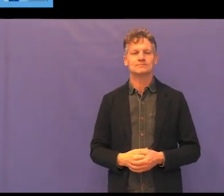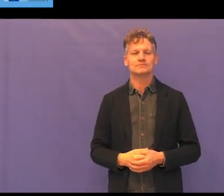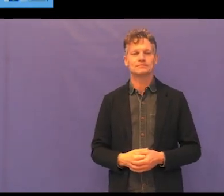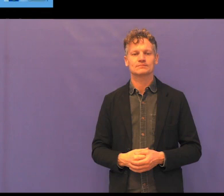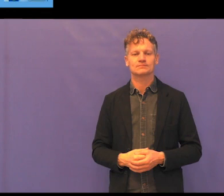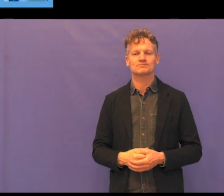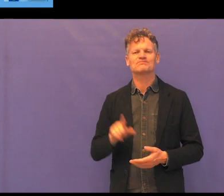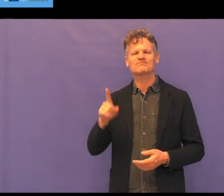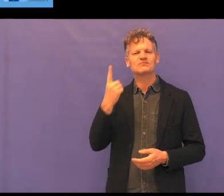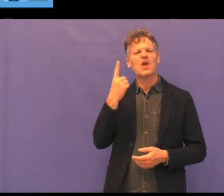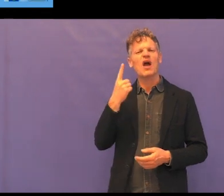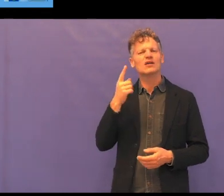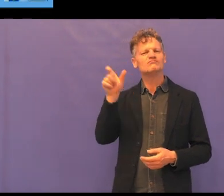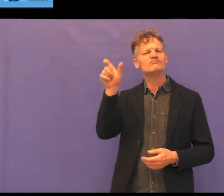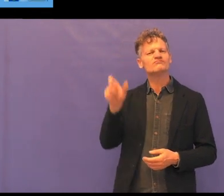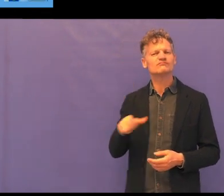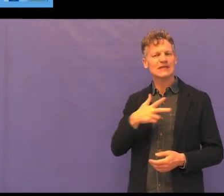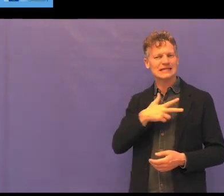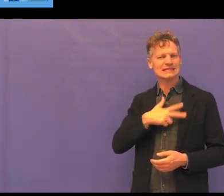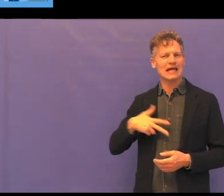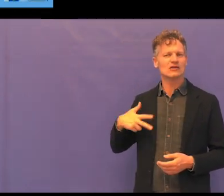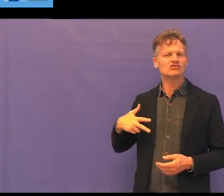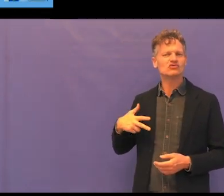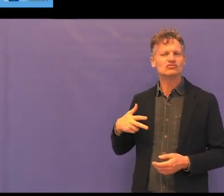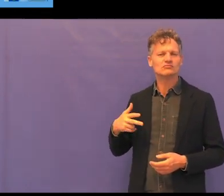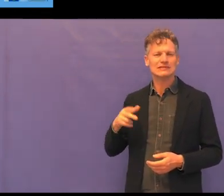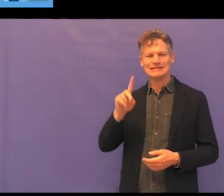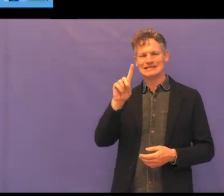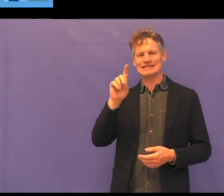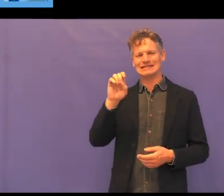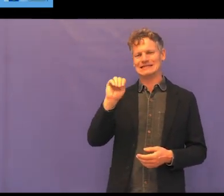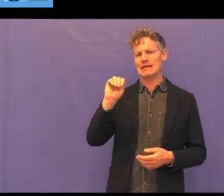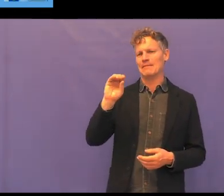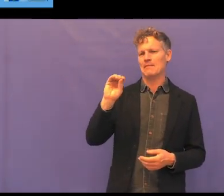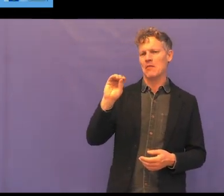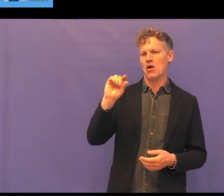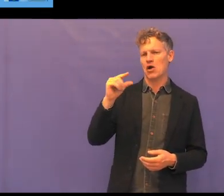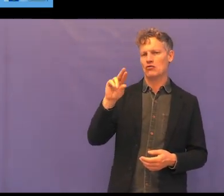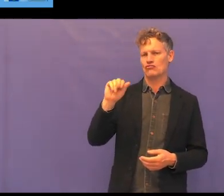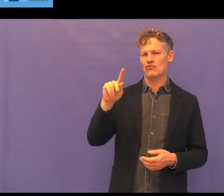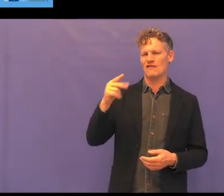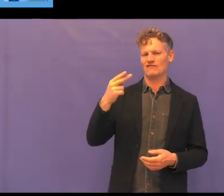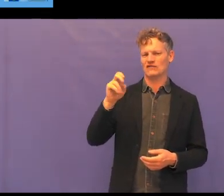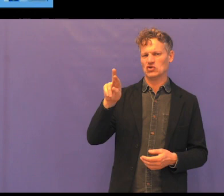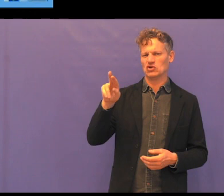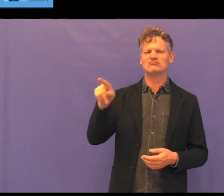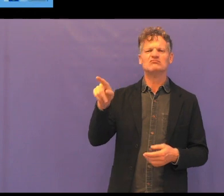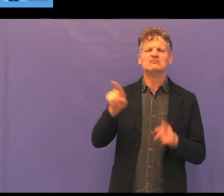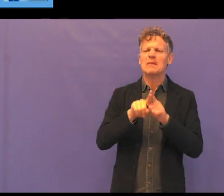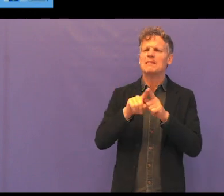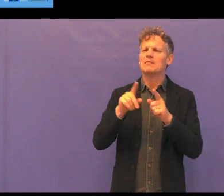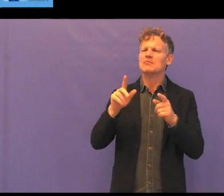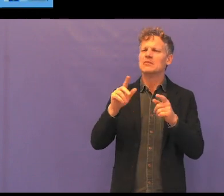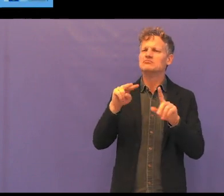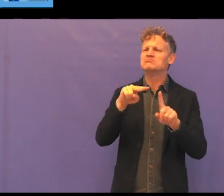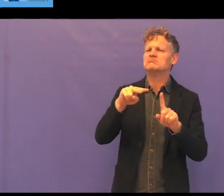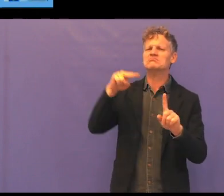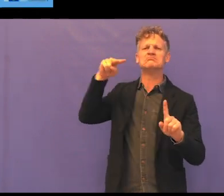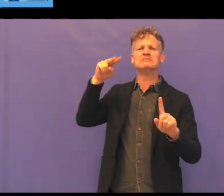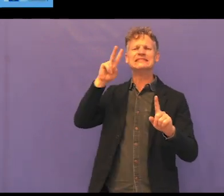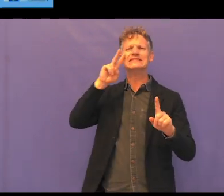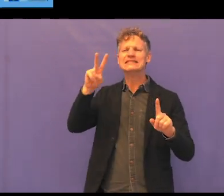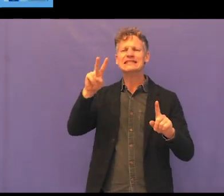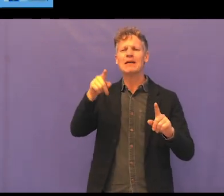at the history of human settlements, found that in the last 6,000